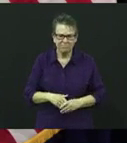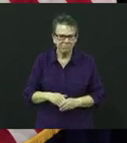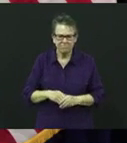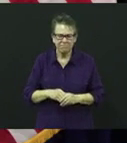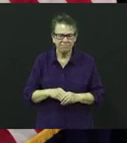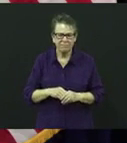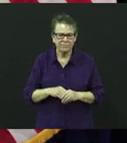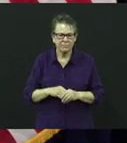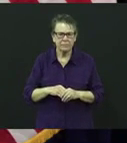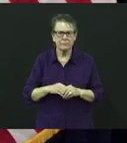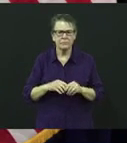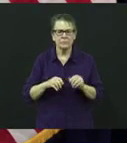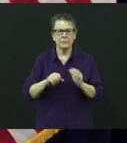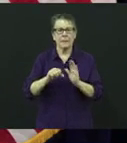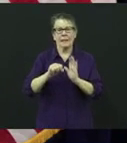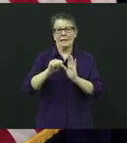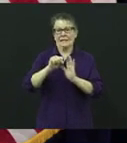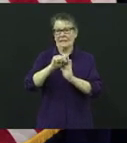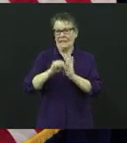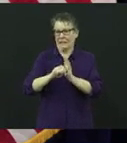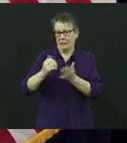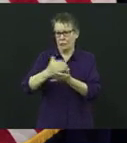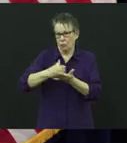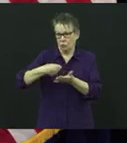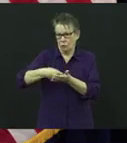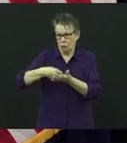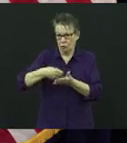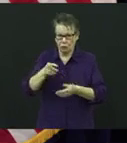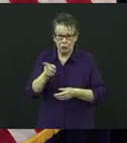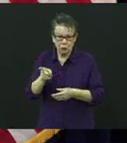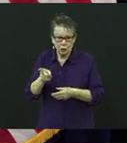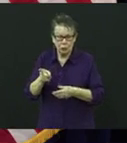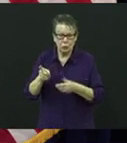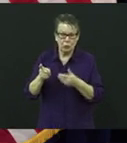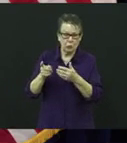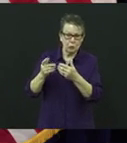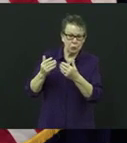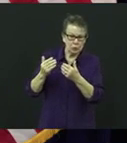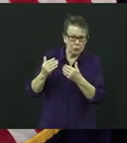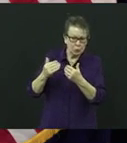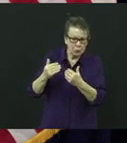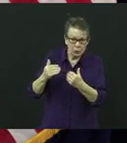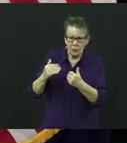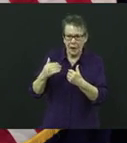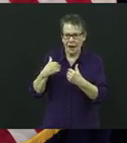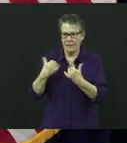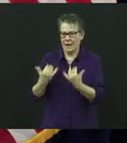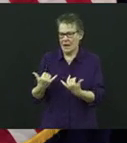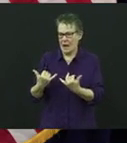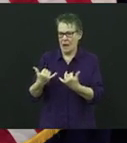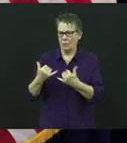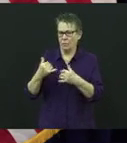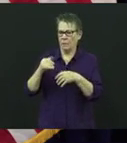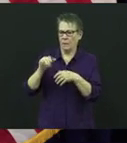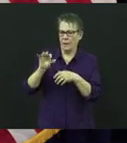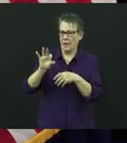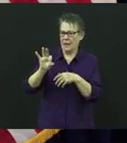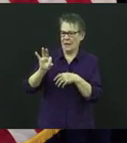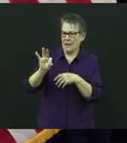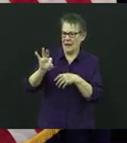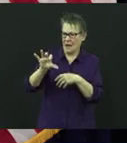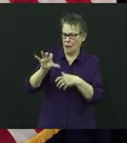doing a great job, more than $900 million in discretionary budget spending for the current fiscal year has been placed into